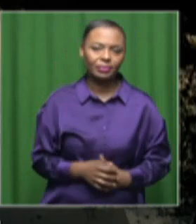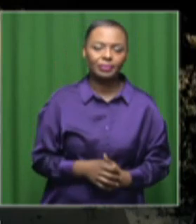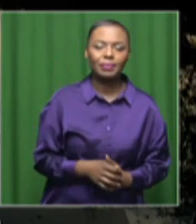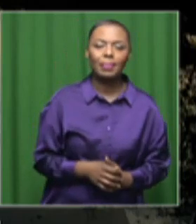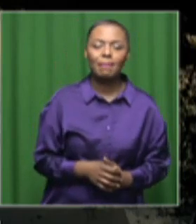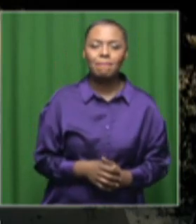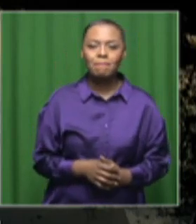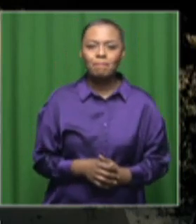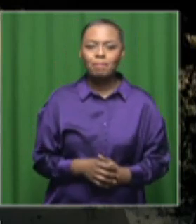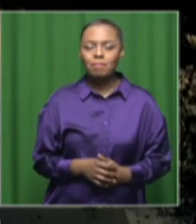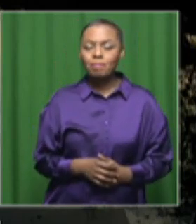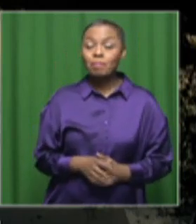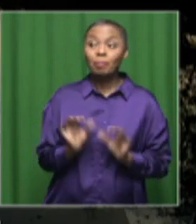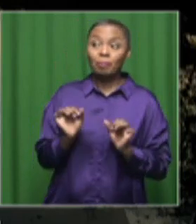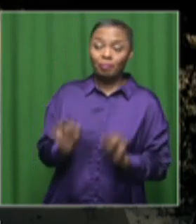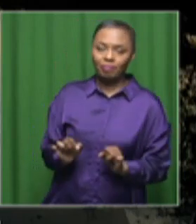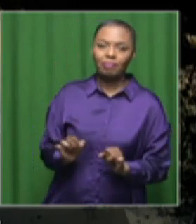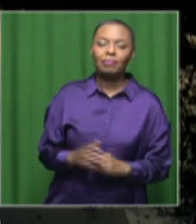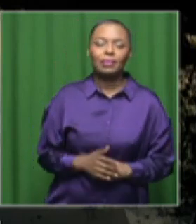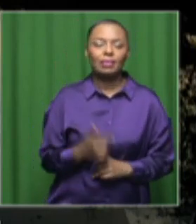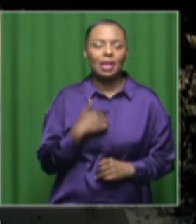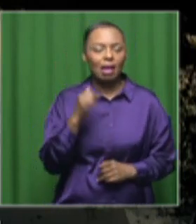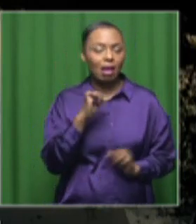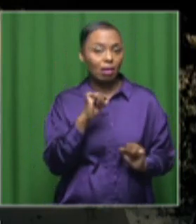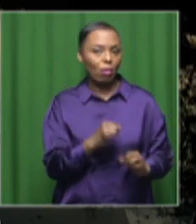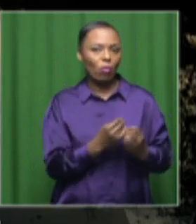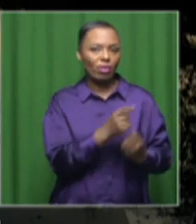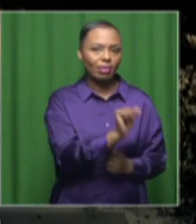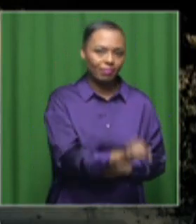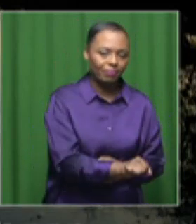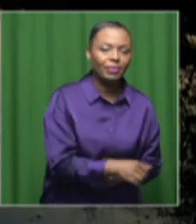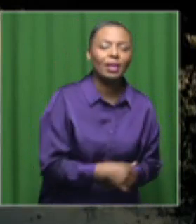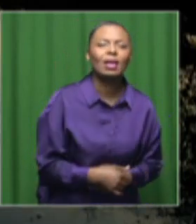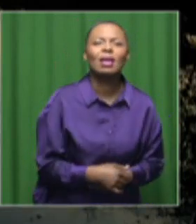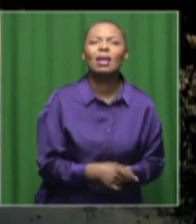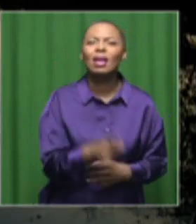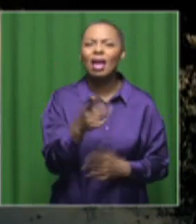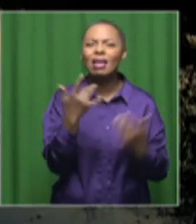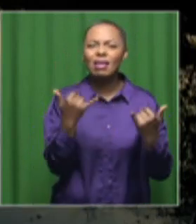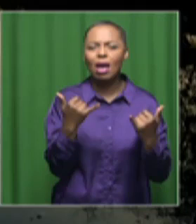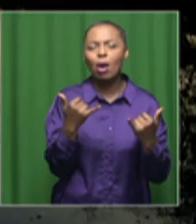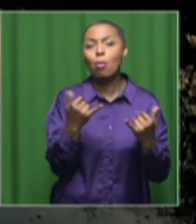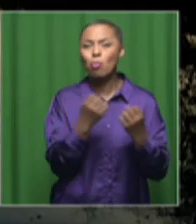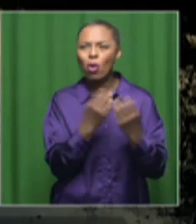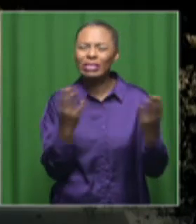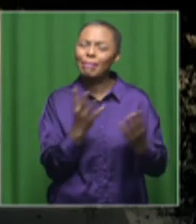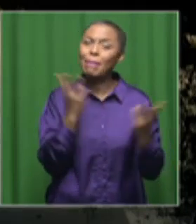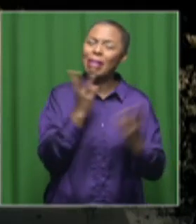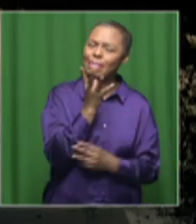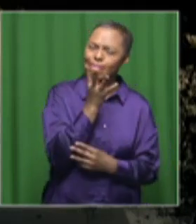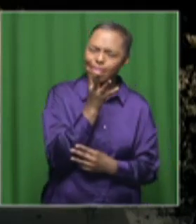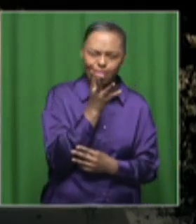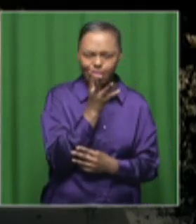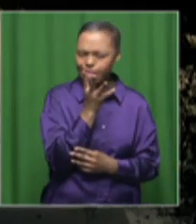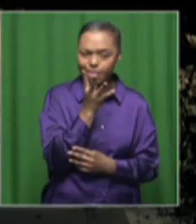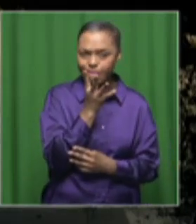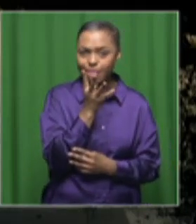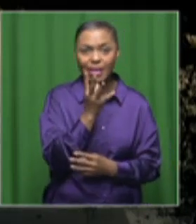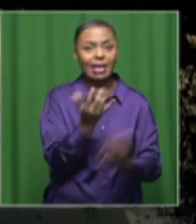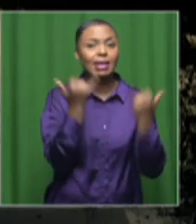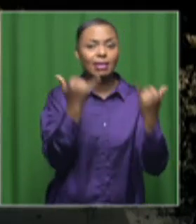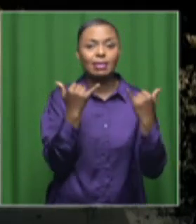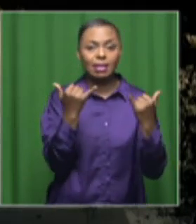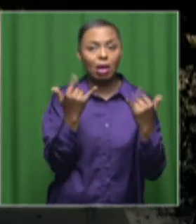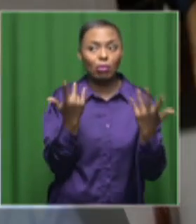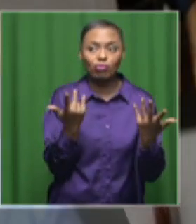I absolutely agree with Duma. The concern is that we've had a movement of people. Again, I think our movement of people is entirely